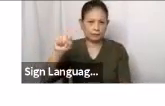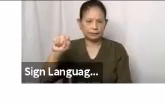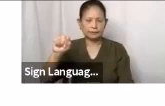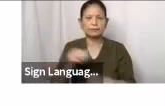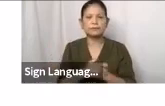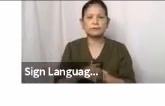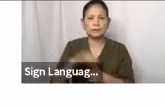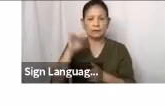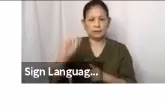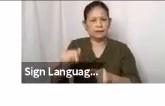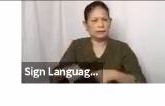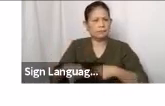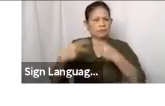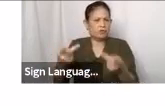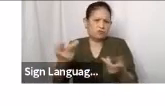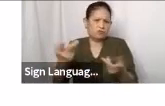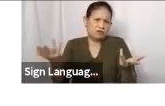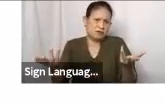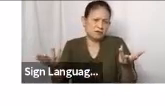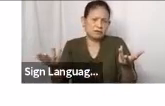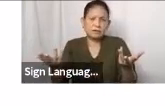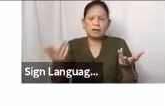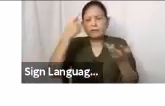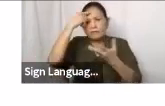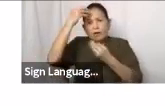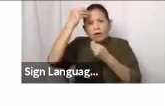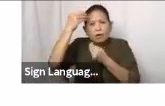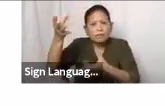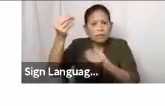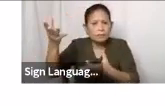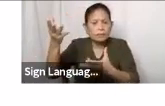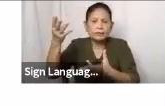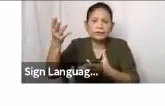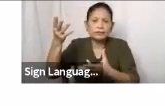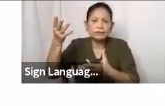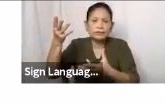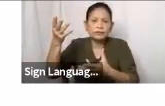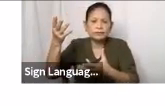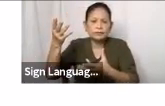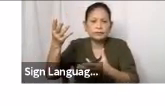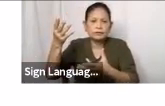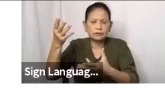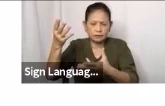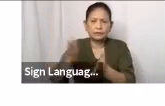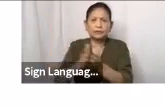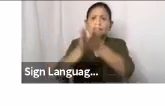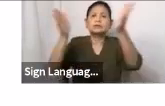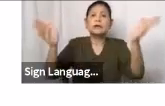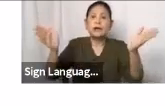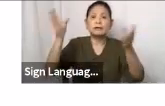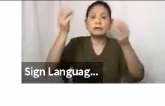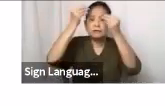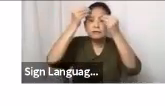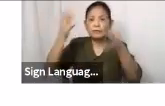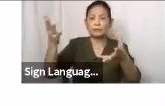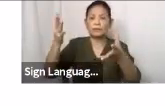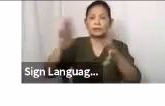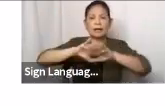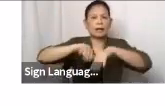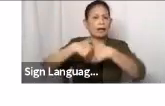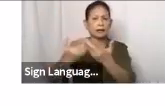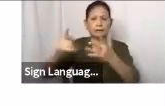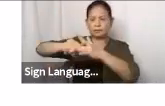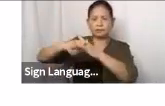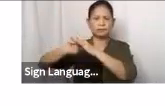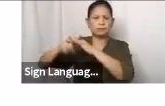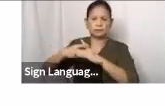This can provide, I would say, information. This will provide the general information or standard information how to start the